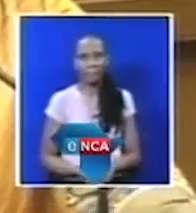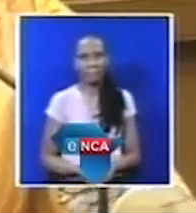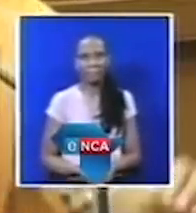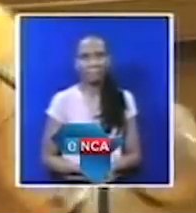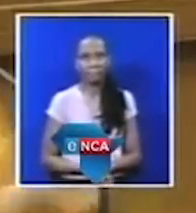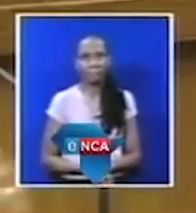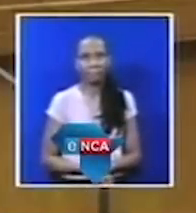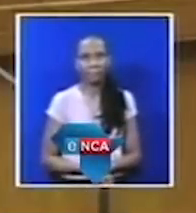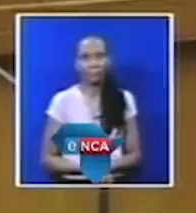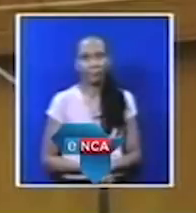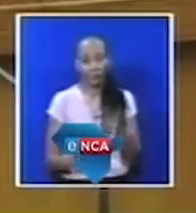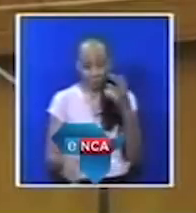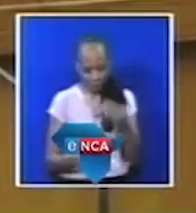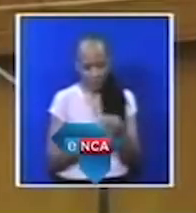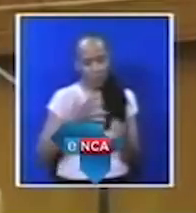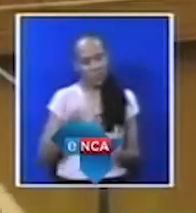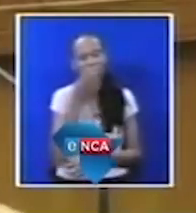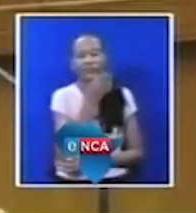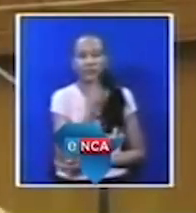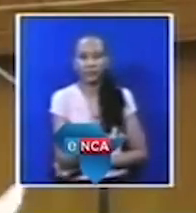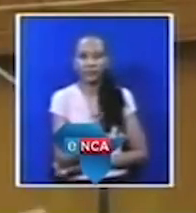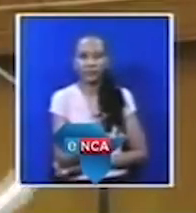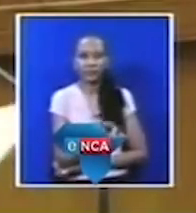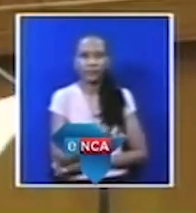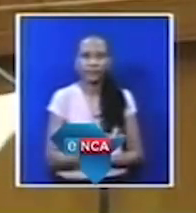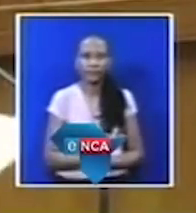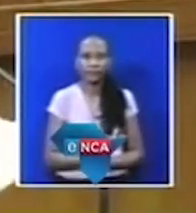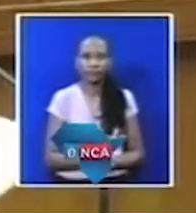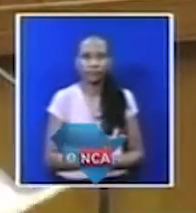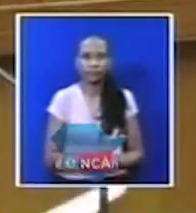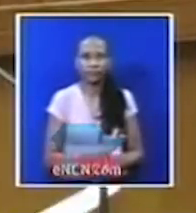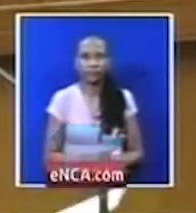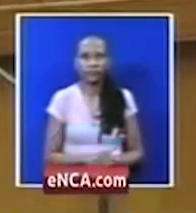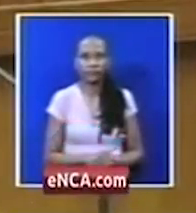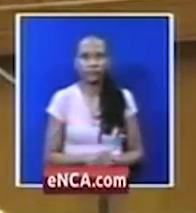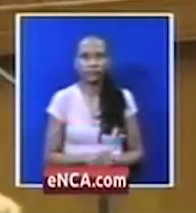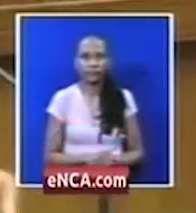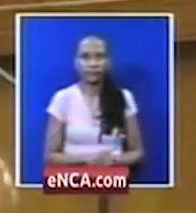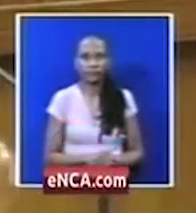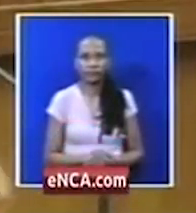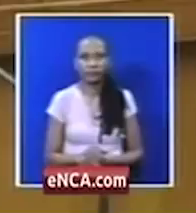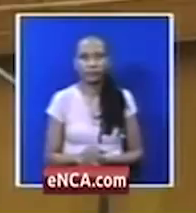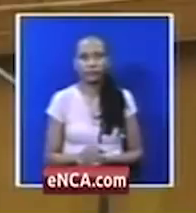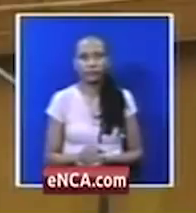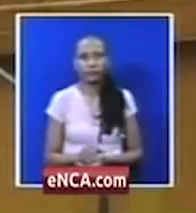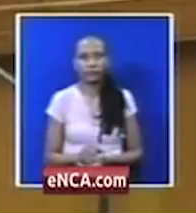The other thing that I want to raise is that as we deal with these issues.